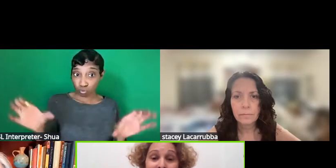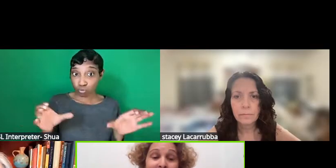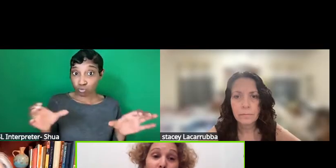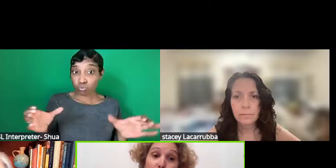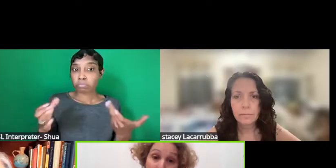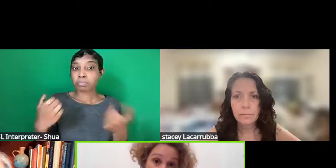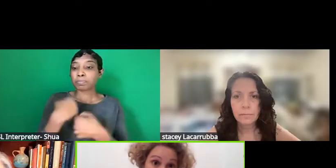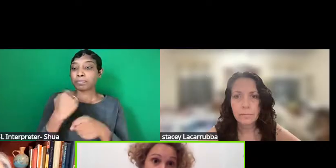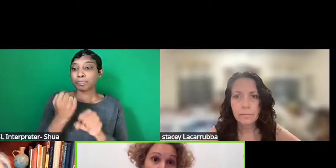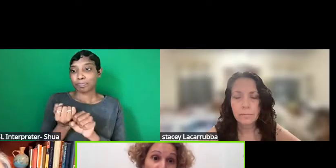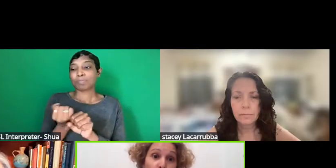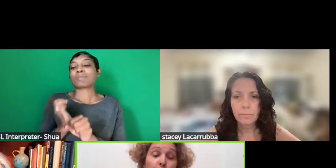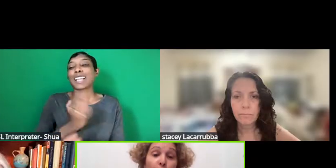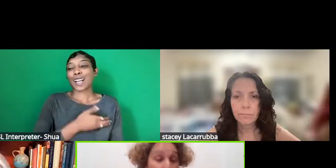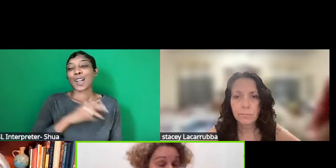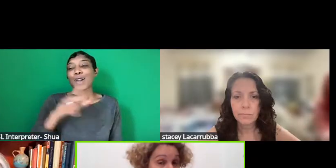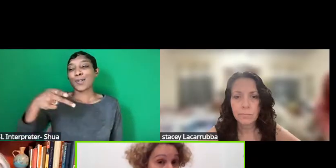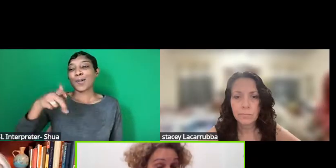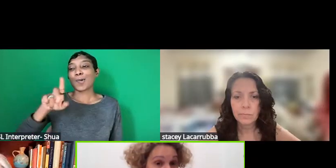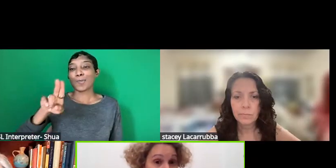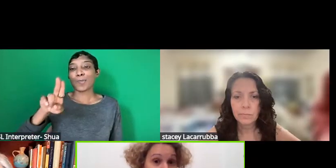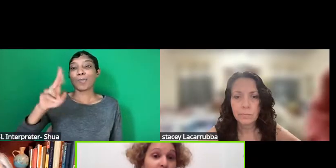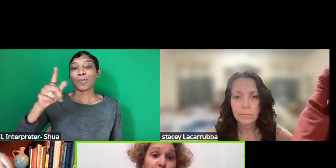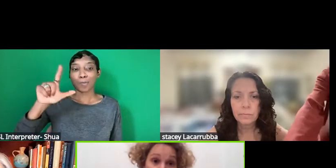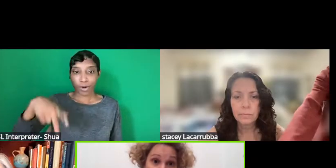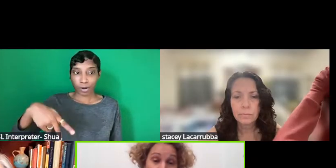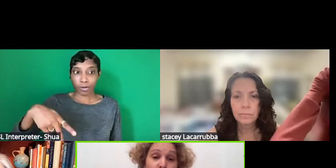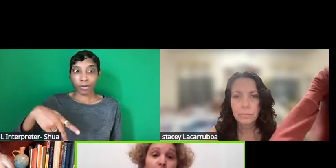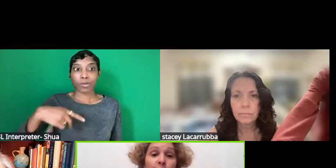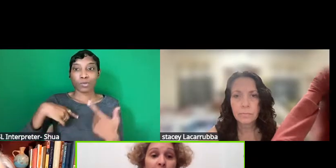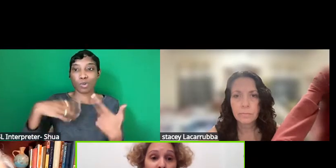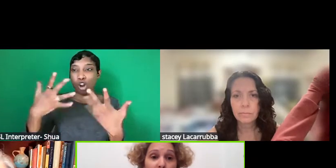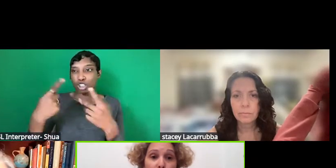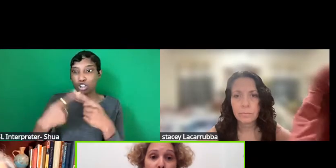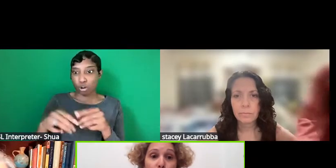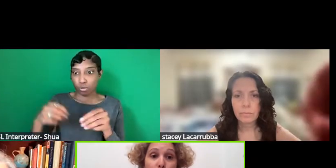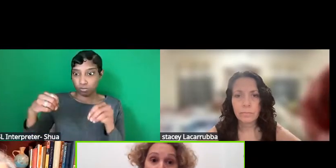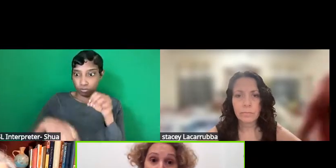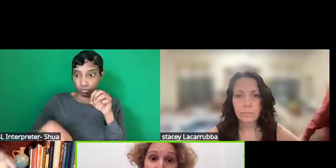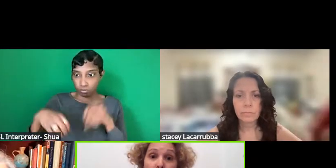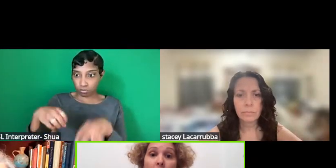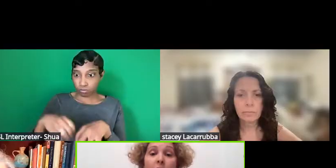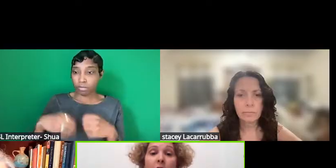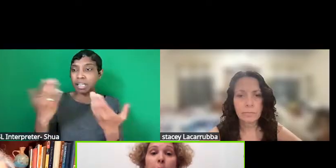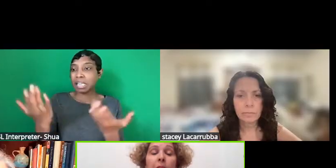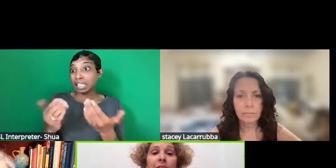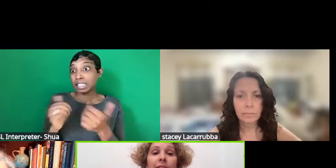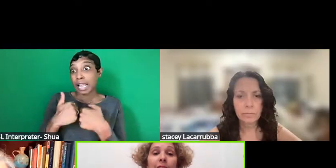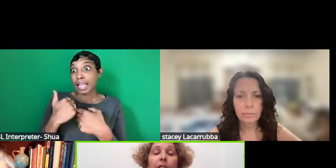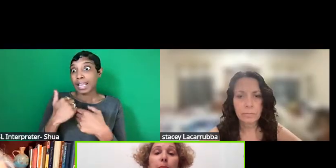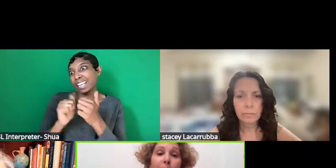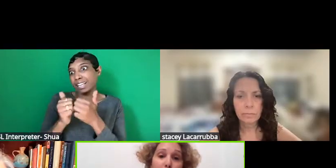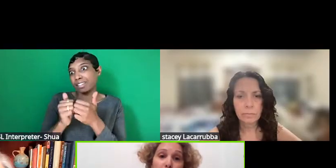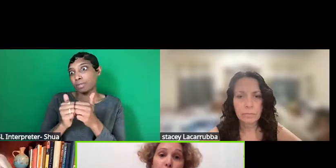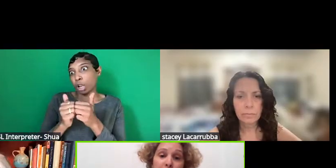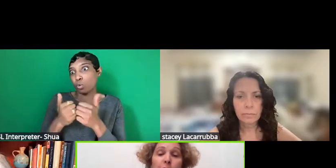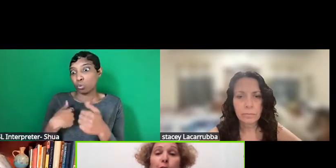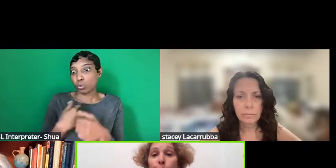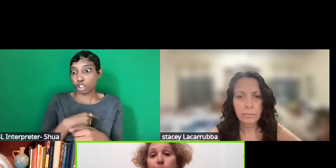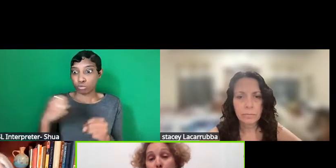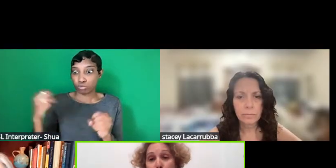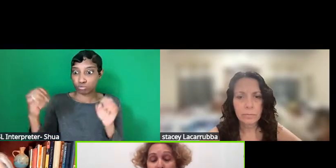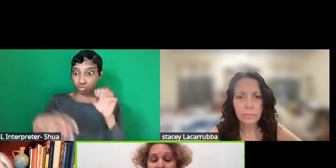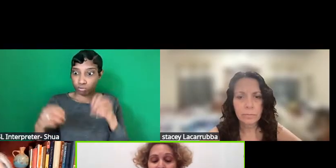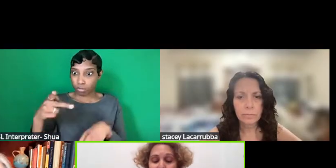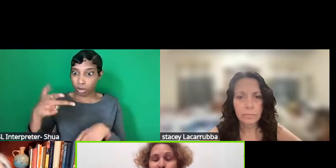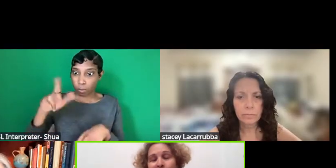is making our pulp, which you've hopefully already started. So here's how to make your pulp. This is kind of the primary material